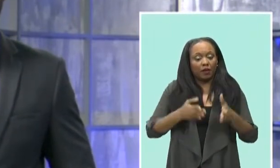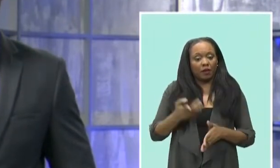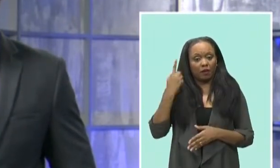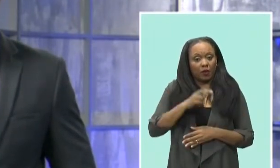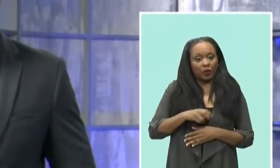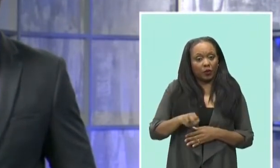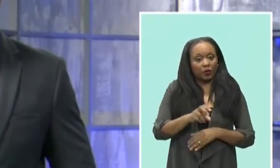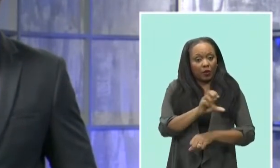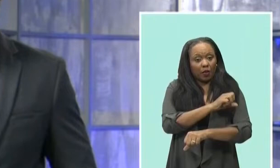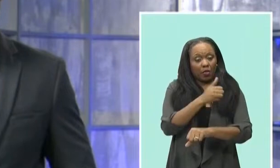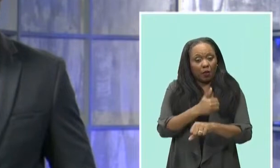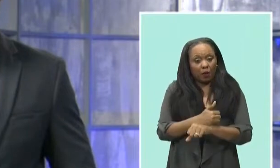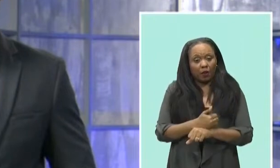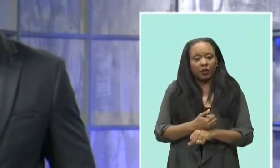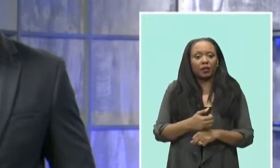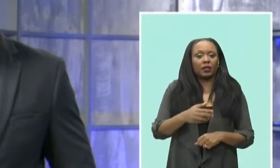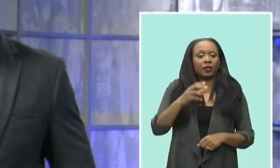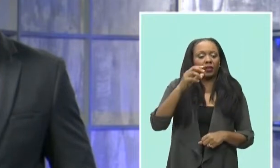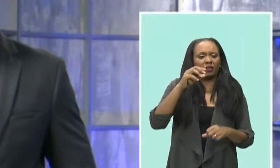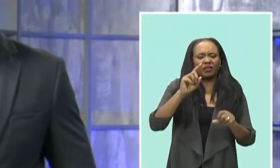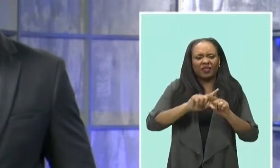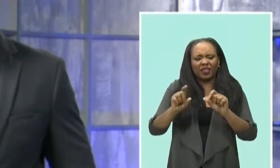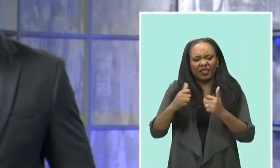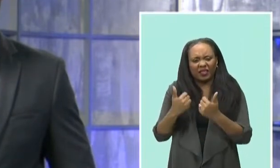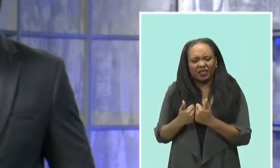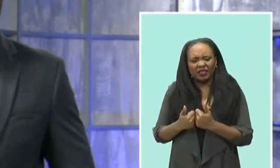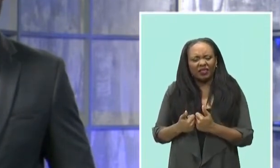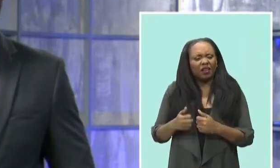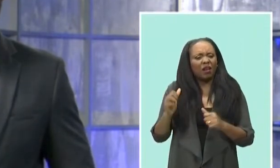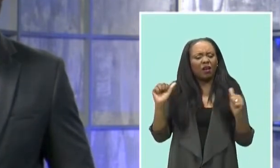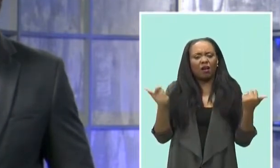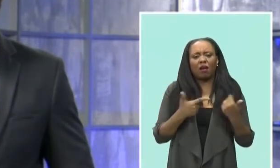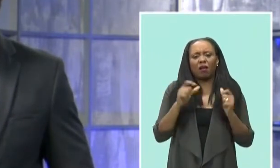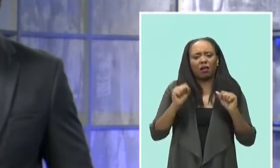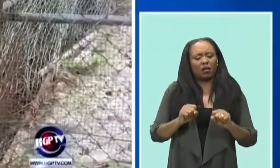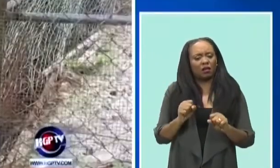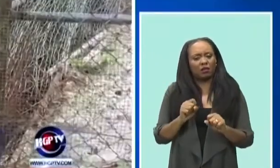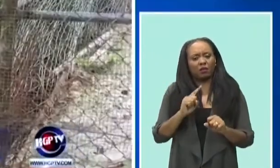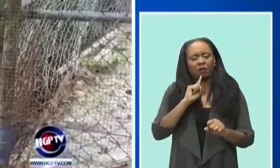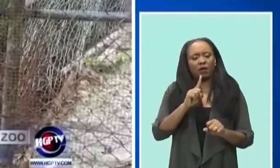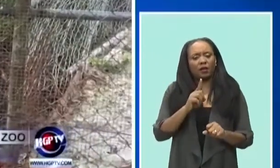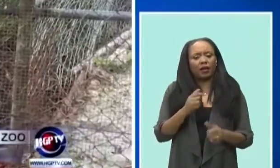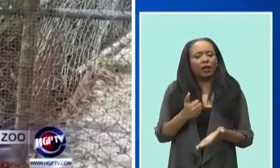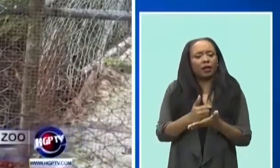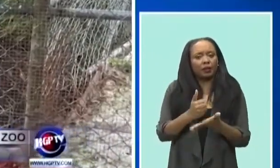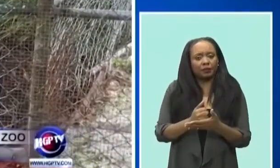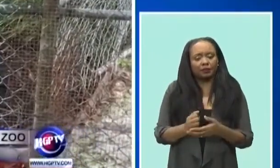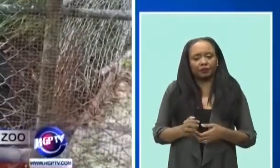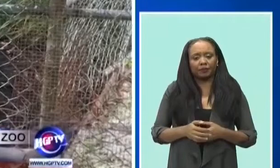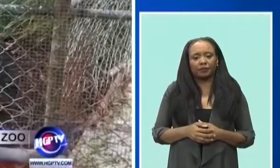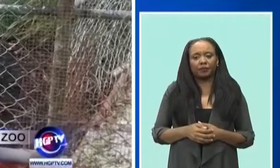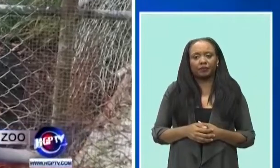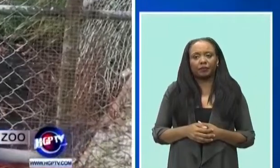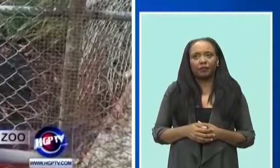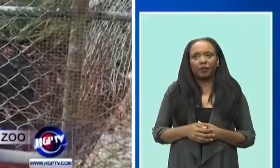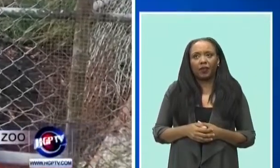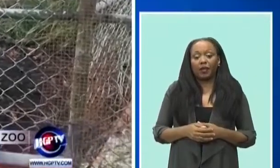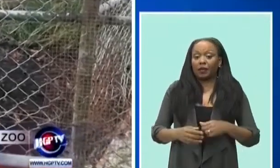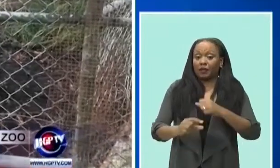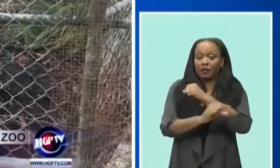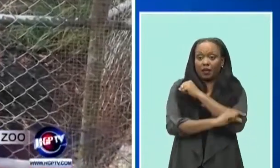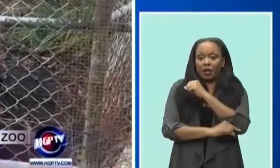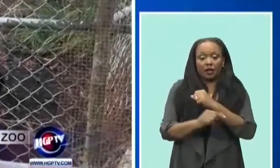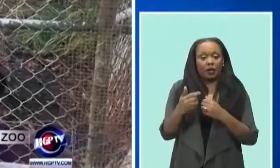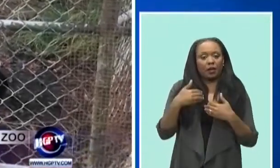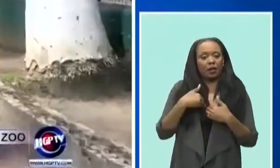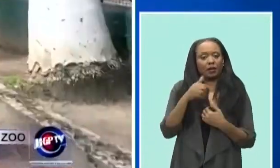agencies, the private sector, Guyanese and visitors can all make a difference. Guyana Zoo was once overflowing with an ample